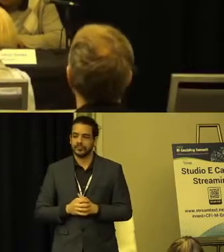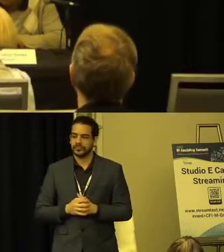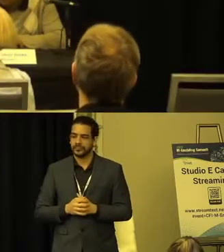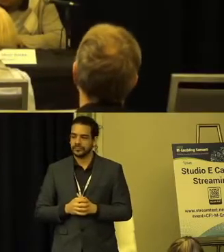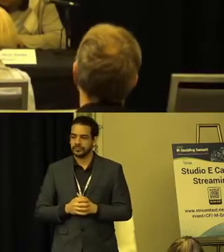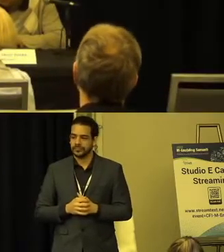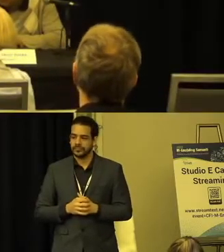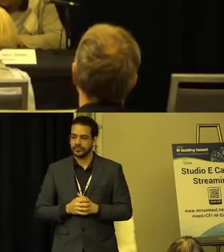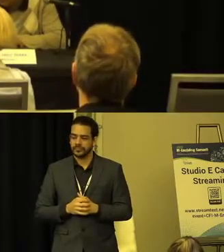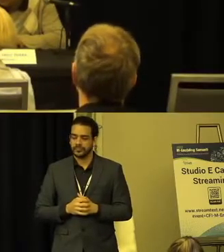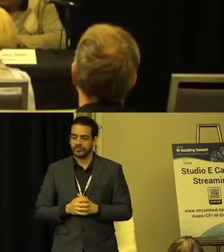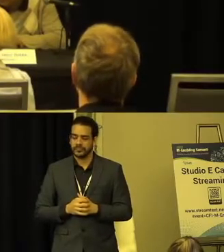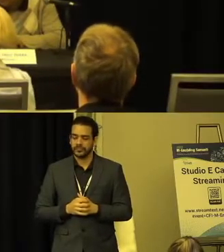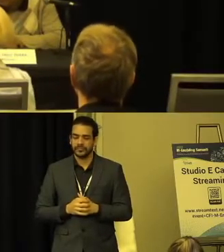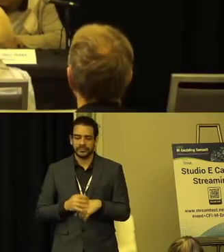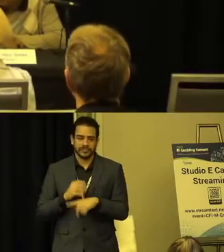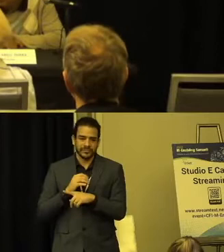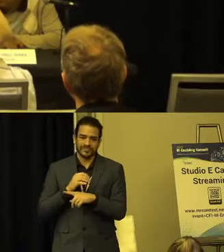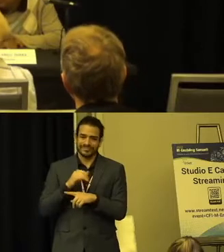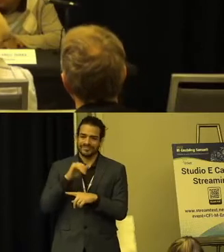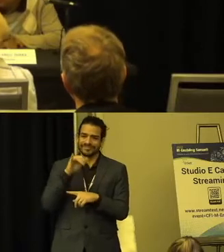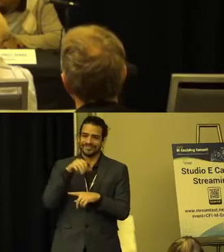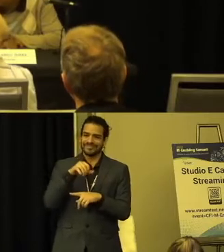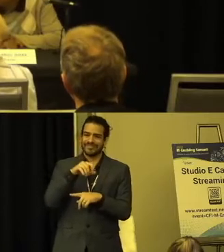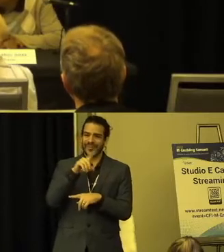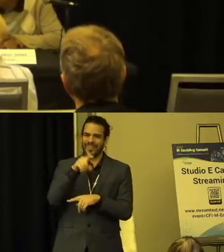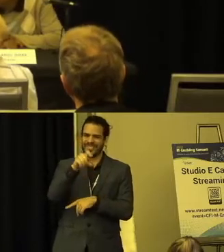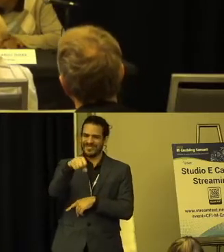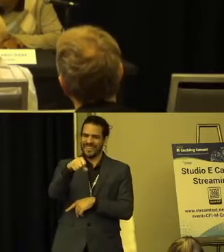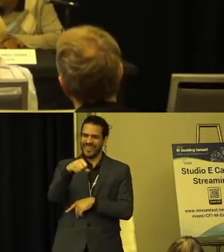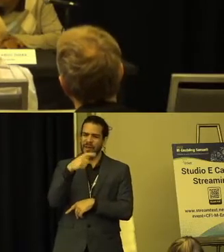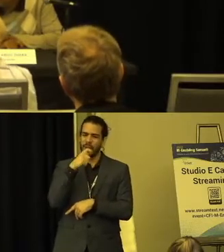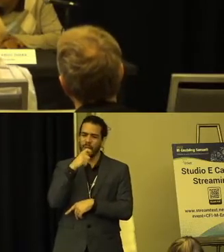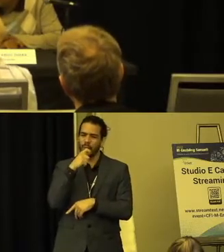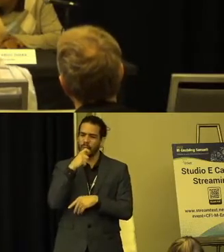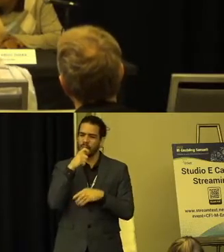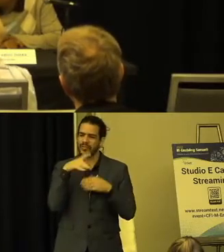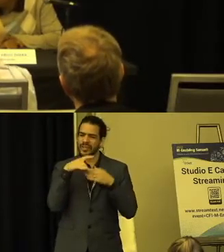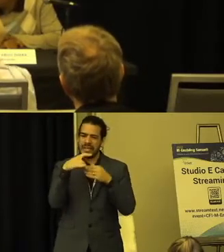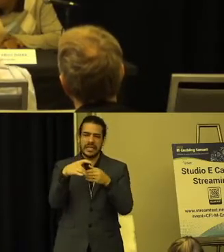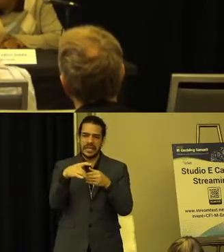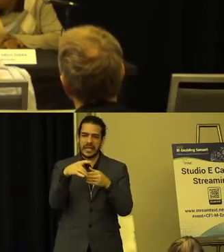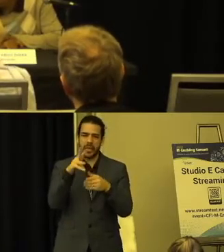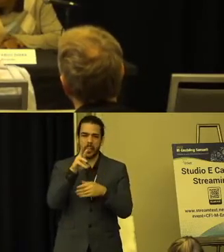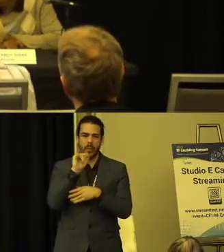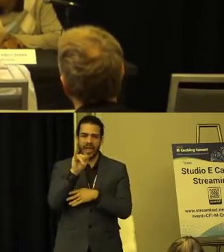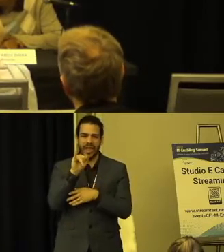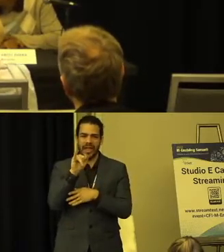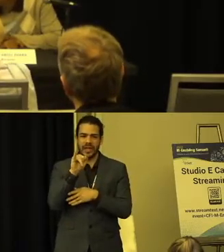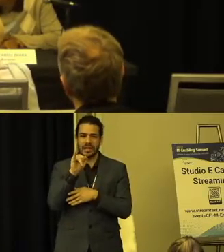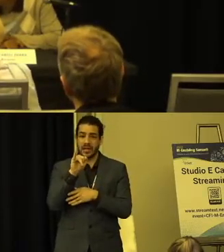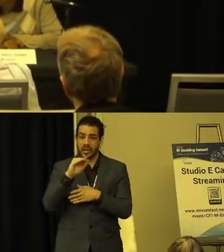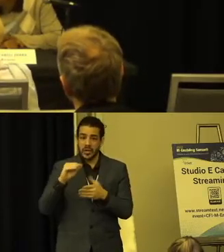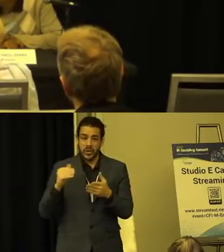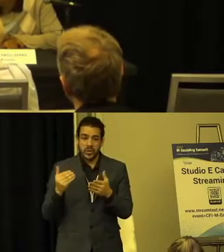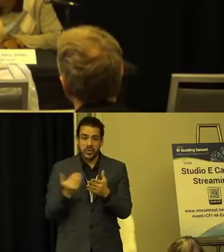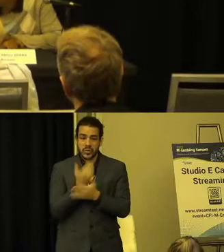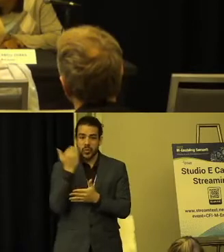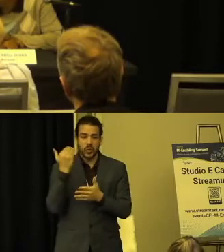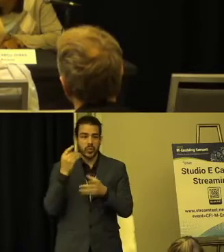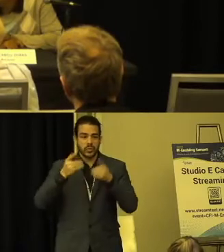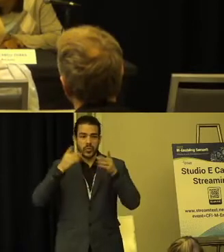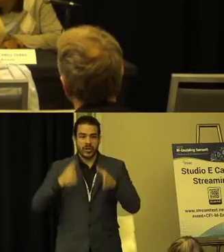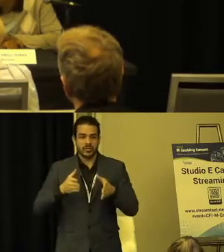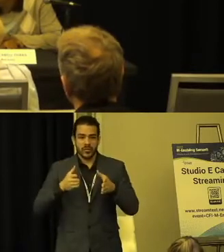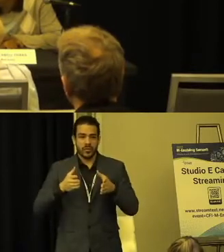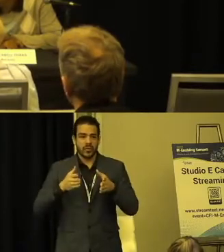So that question, yeah, who is going to be leading WAY? Is there an incoming director position going to